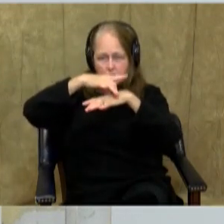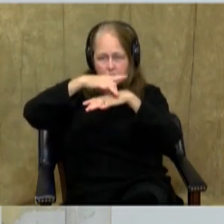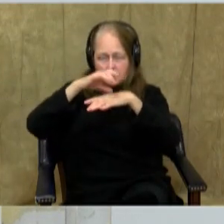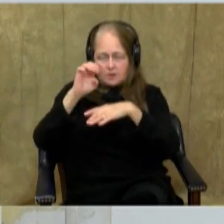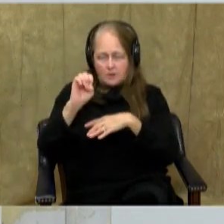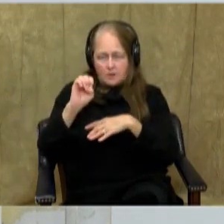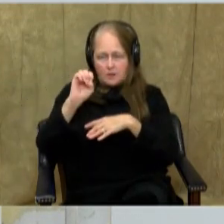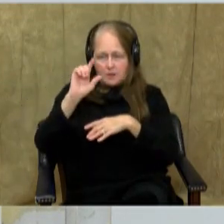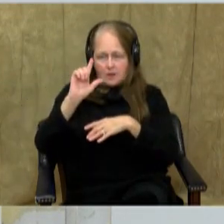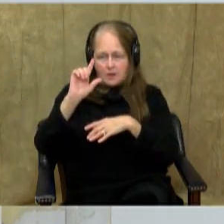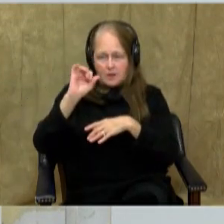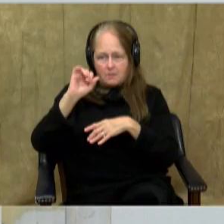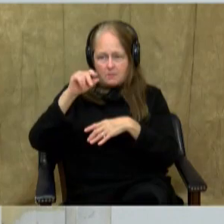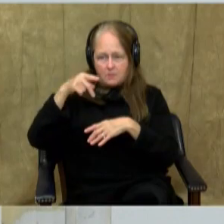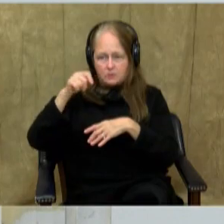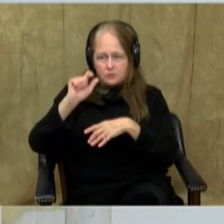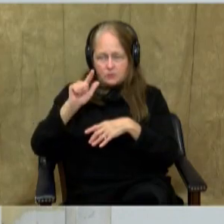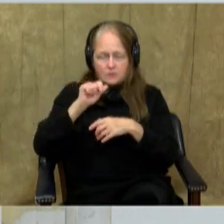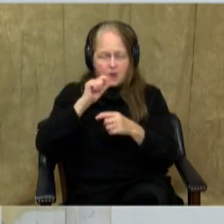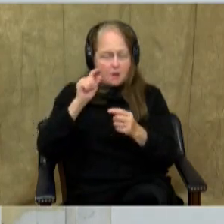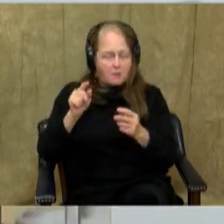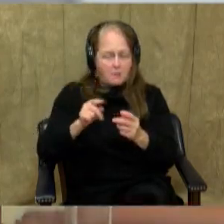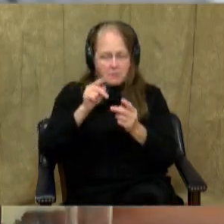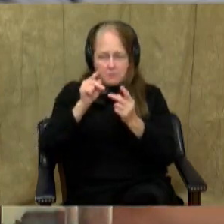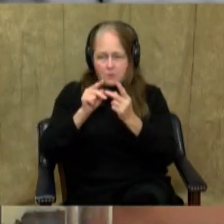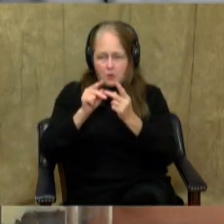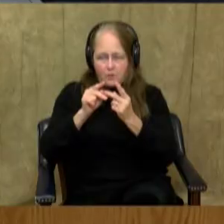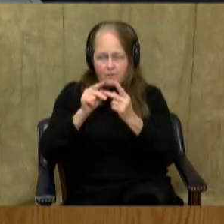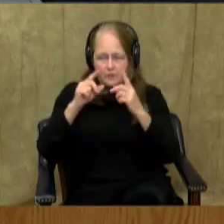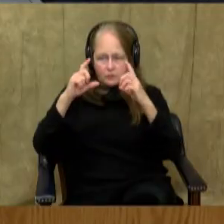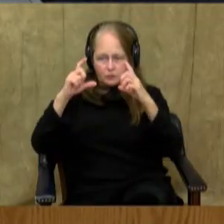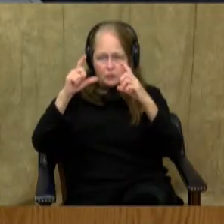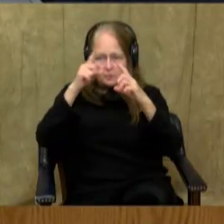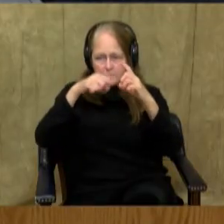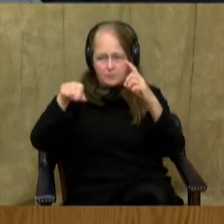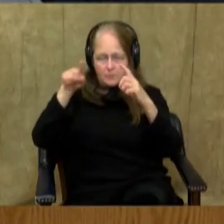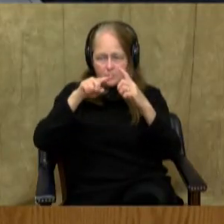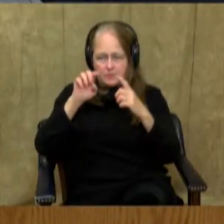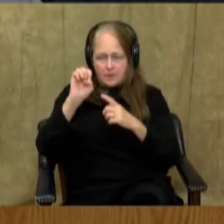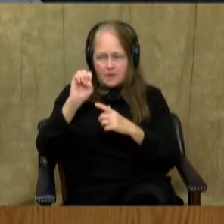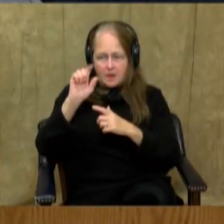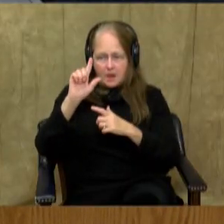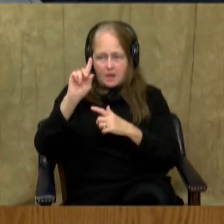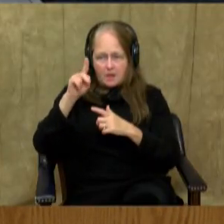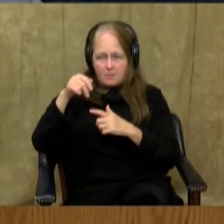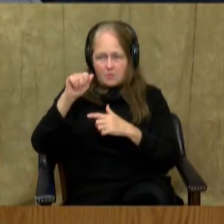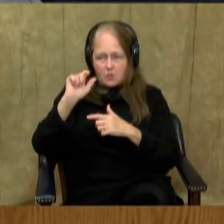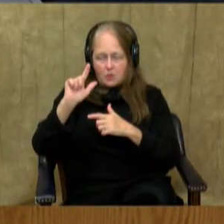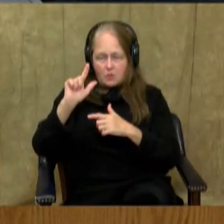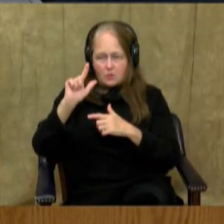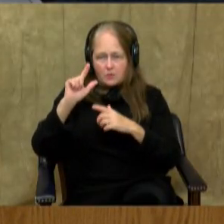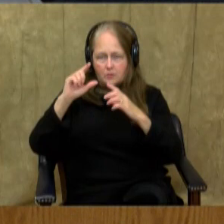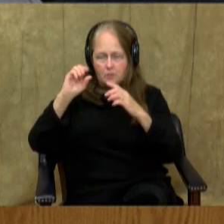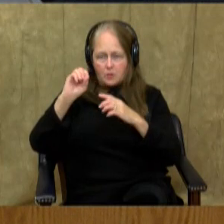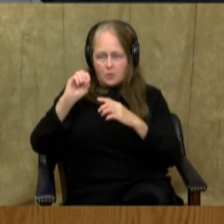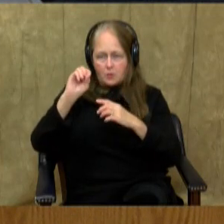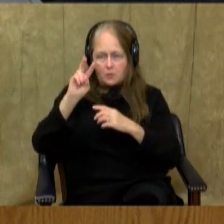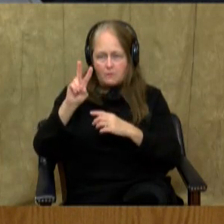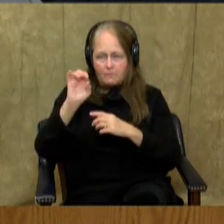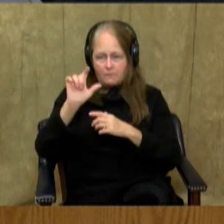elliptical, meaning it's not a perfect circle. The elliptical orbit is